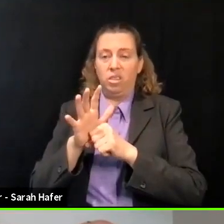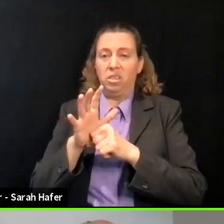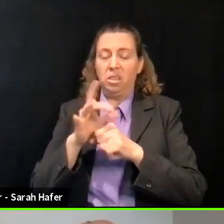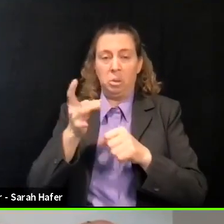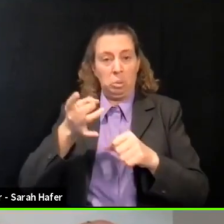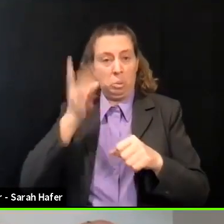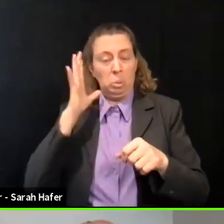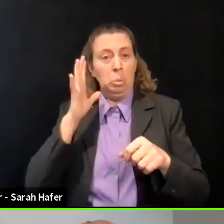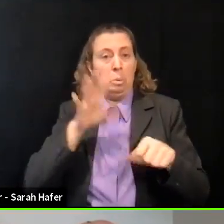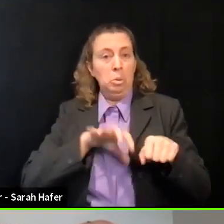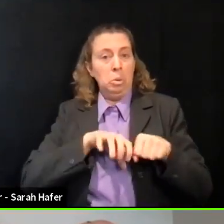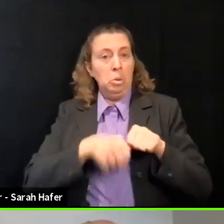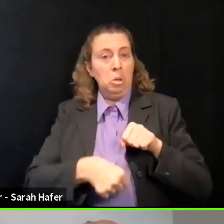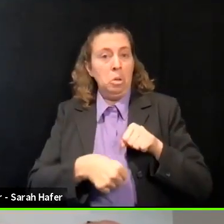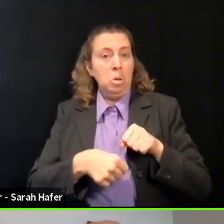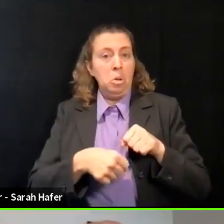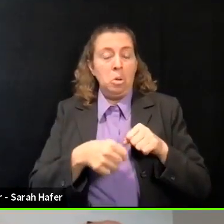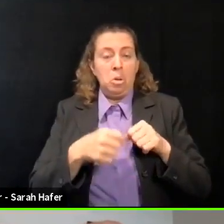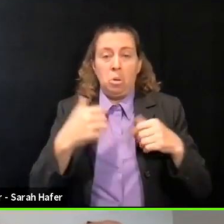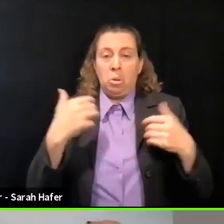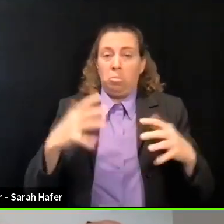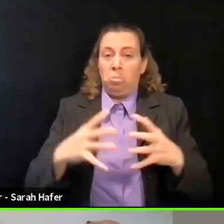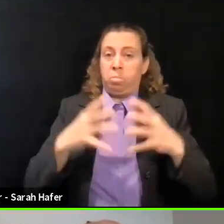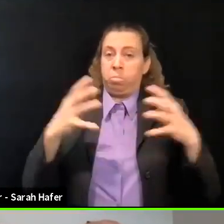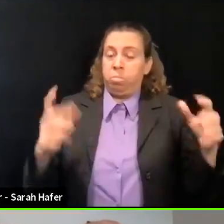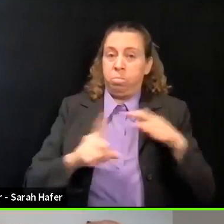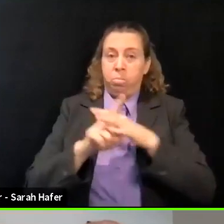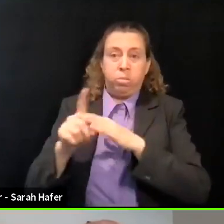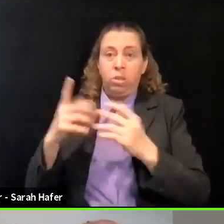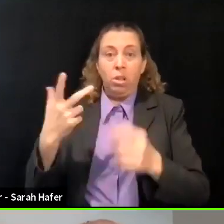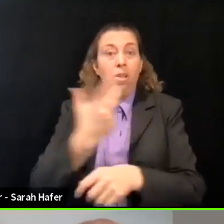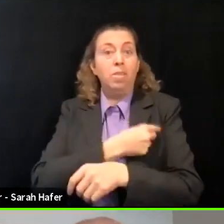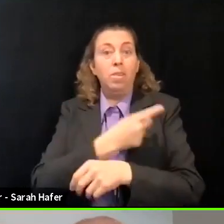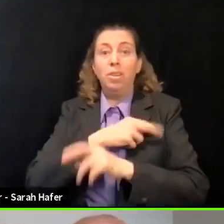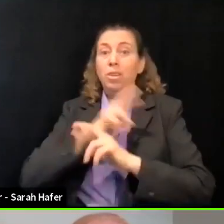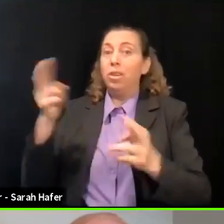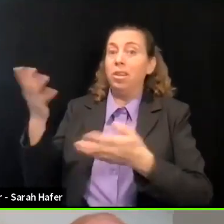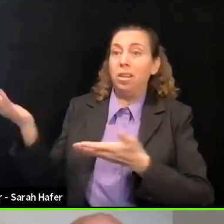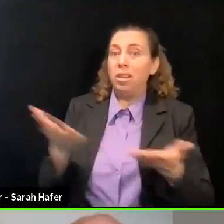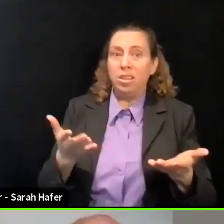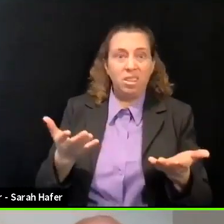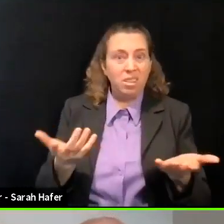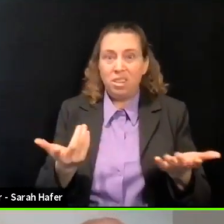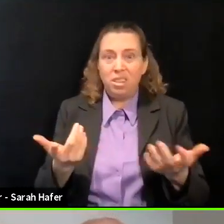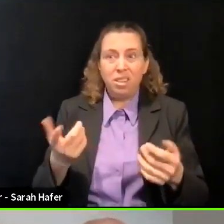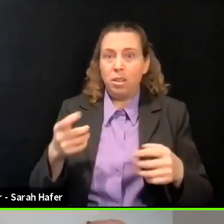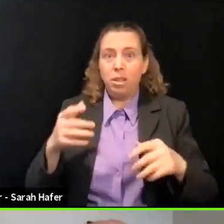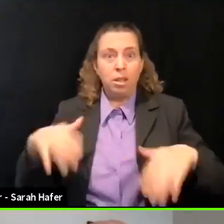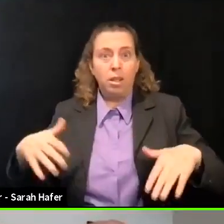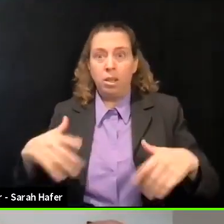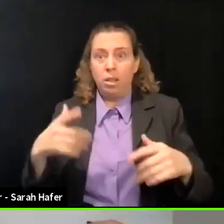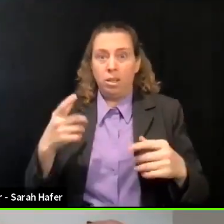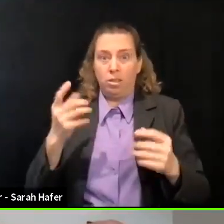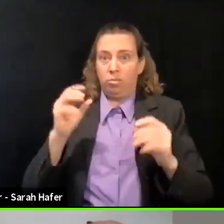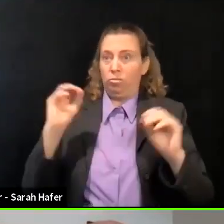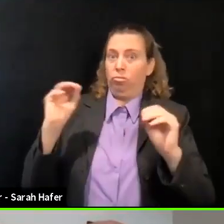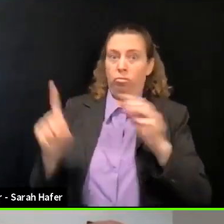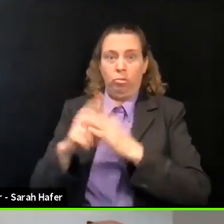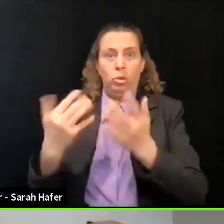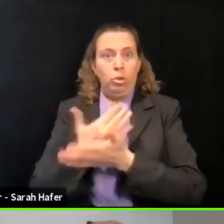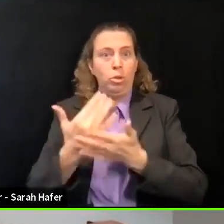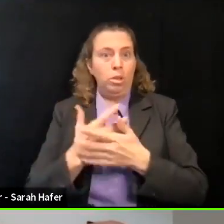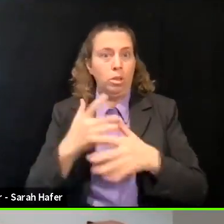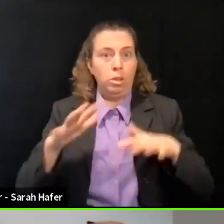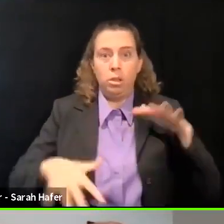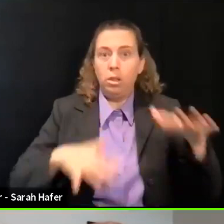vaccine. Grief is the price we pay for loving, and it's in some sense how we love one another when a